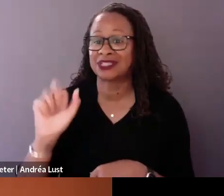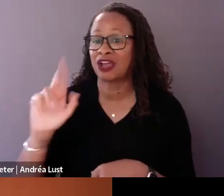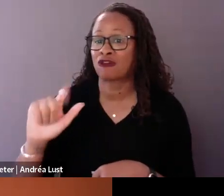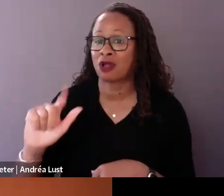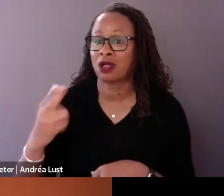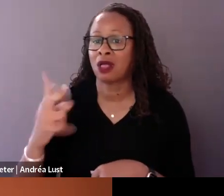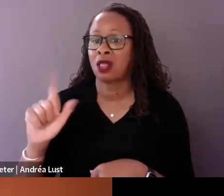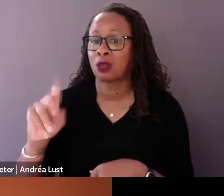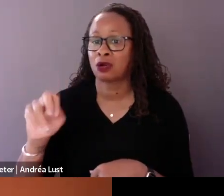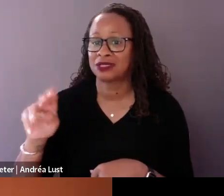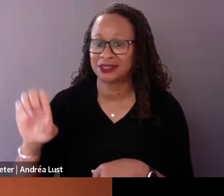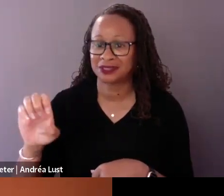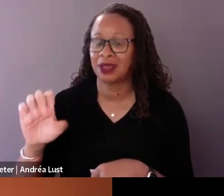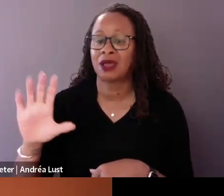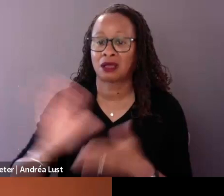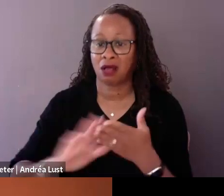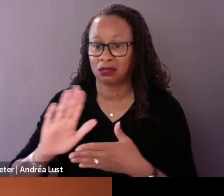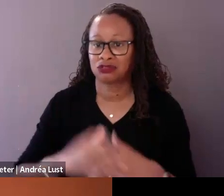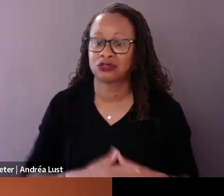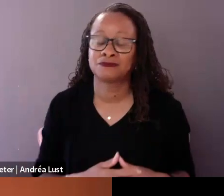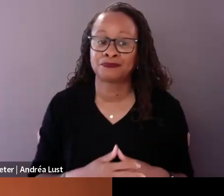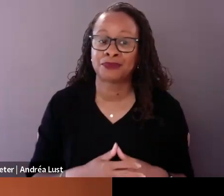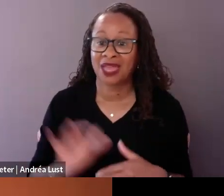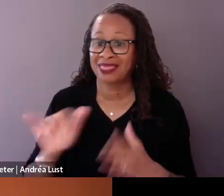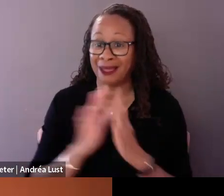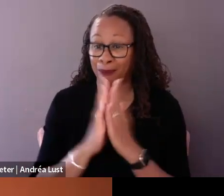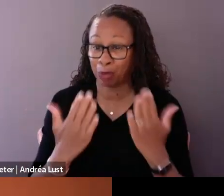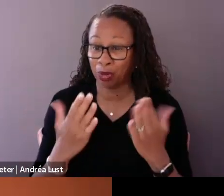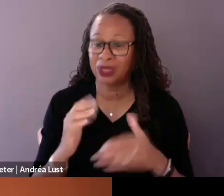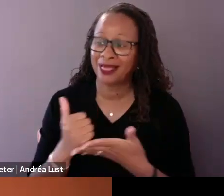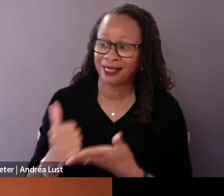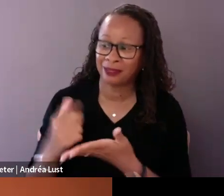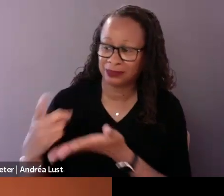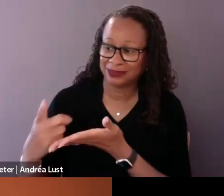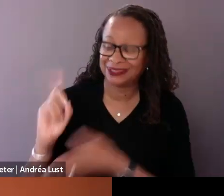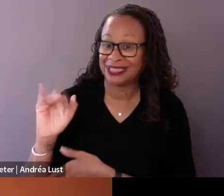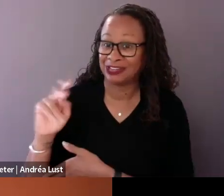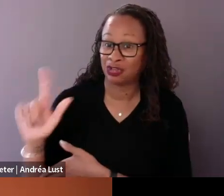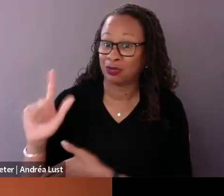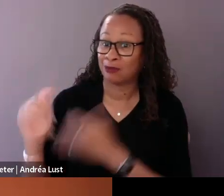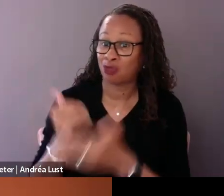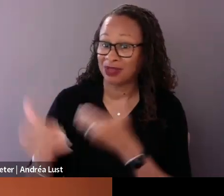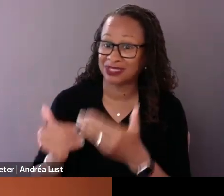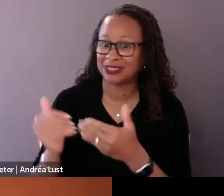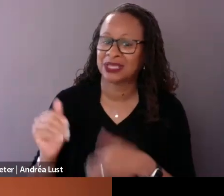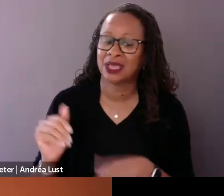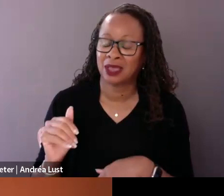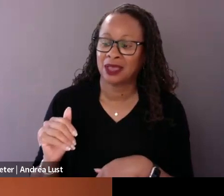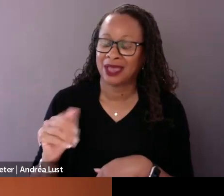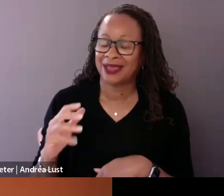The book was Daniel's way of processing, explaining this